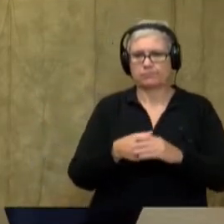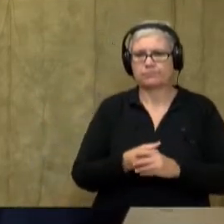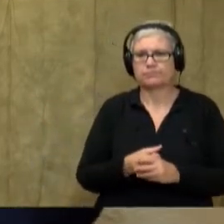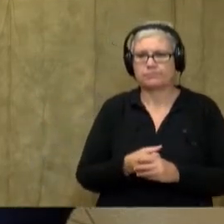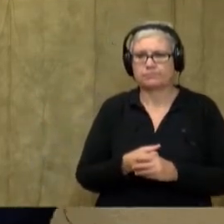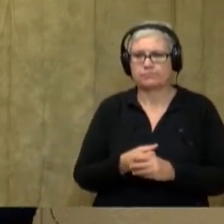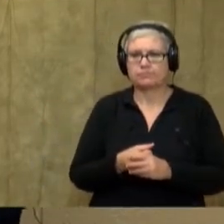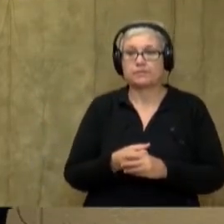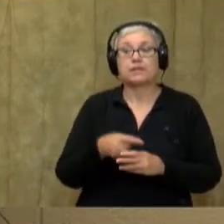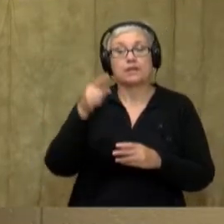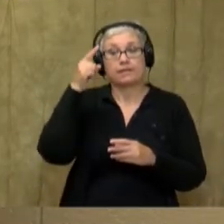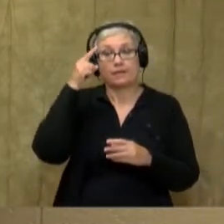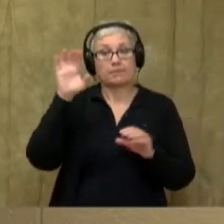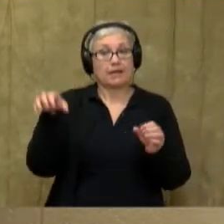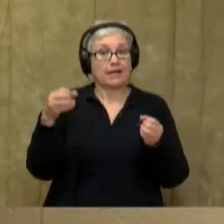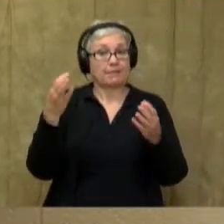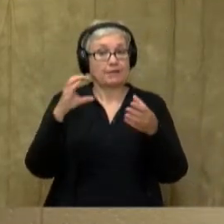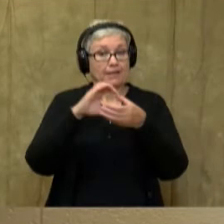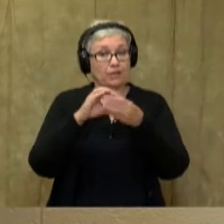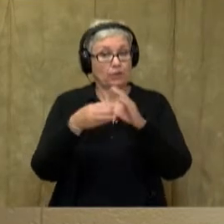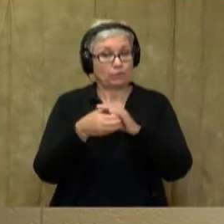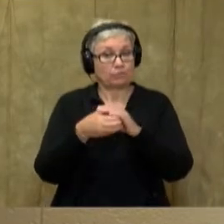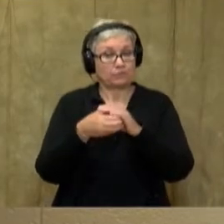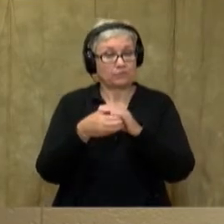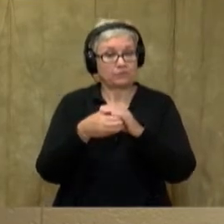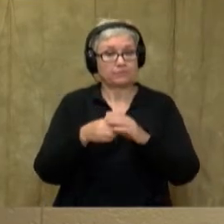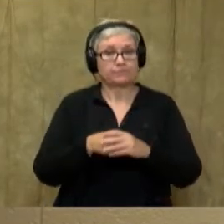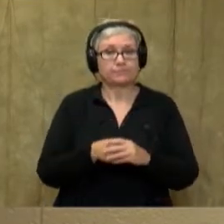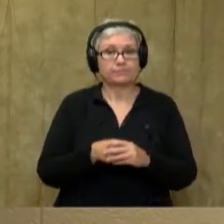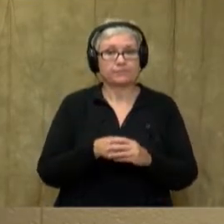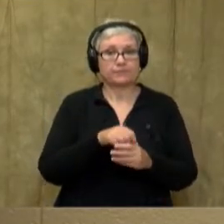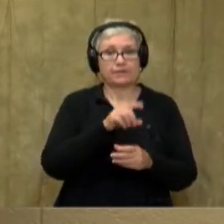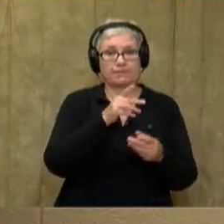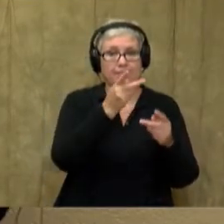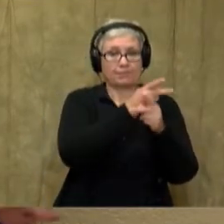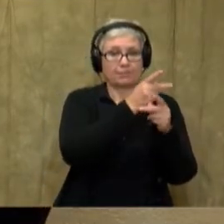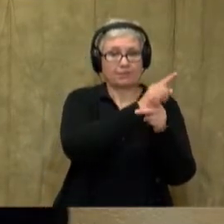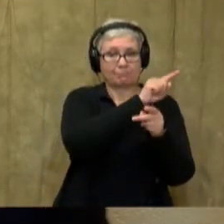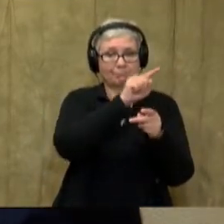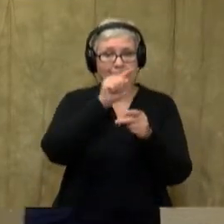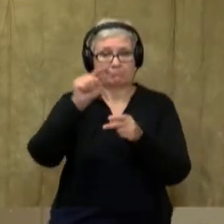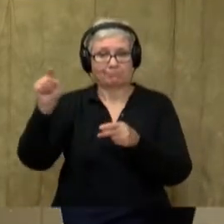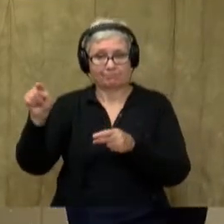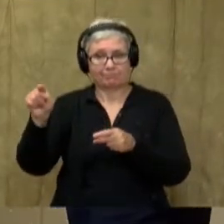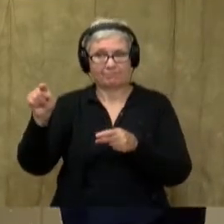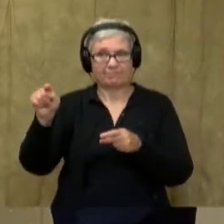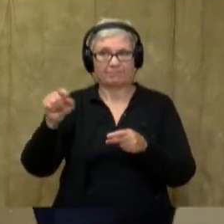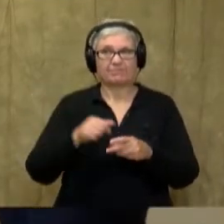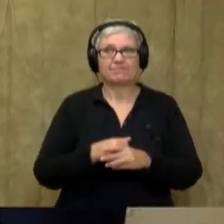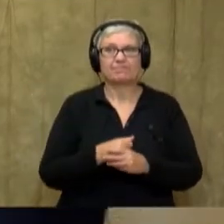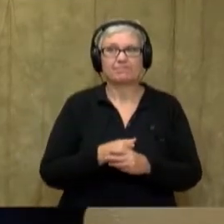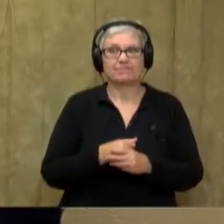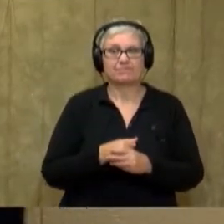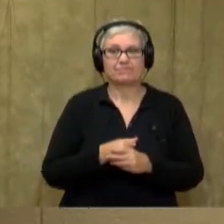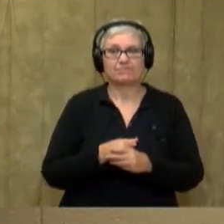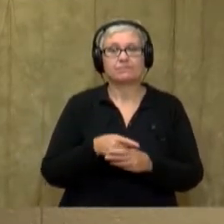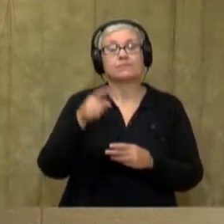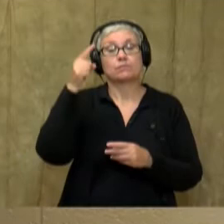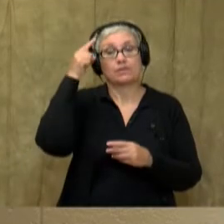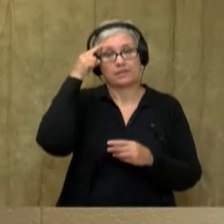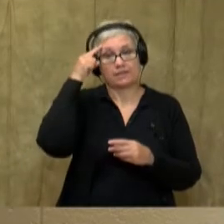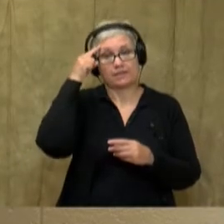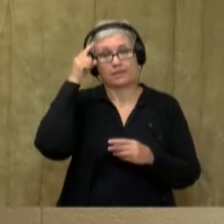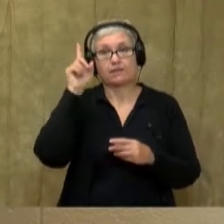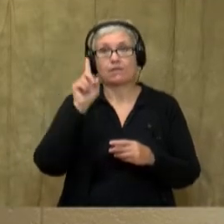Let's think about the total number of cubes here. If I'm just multiplying across to get the total number of cubes, we could think of this